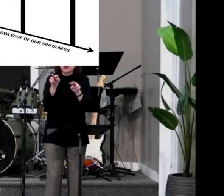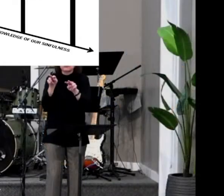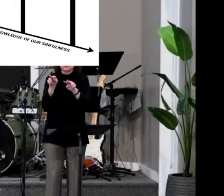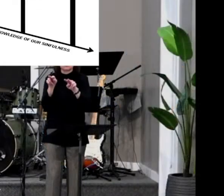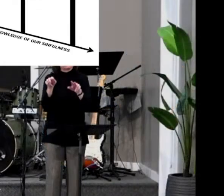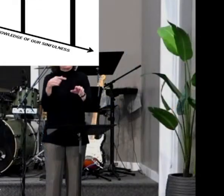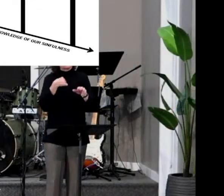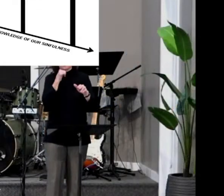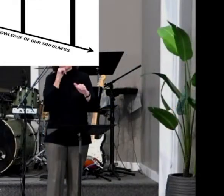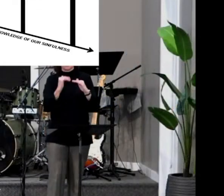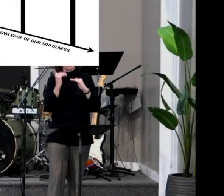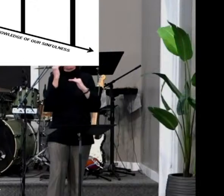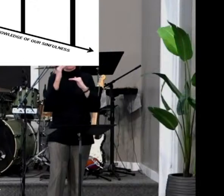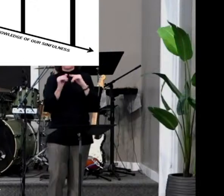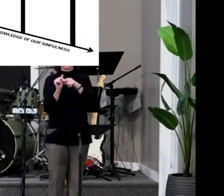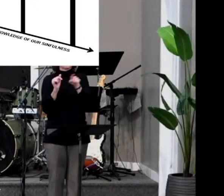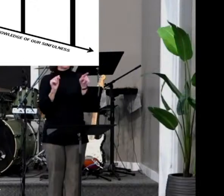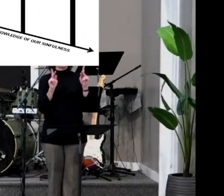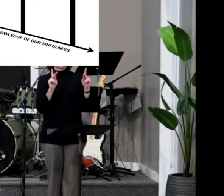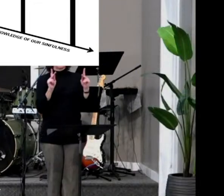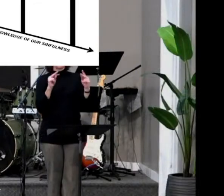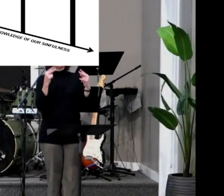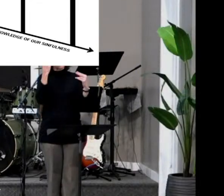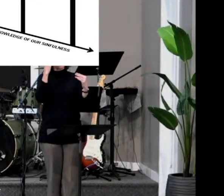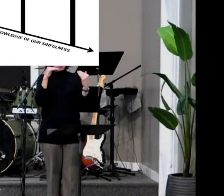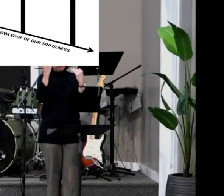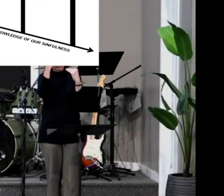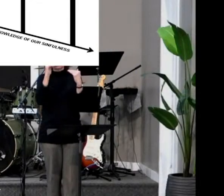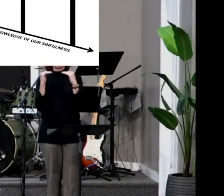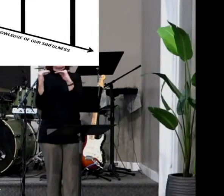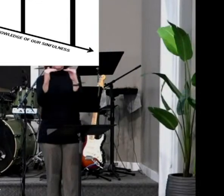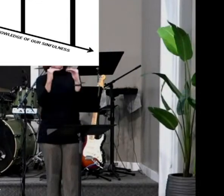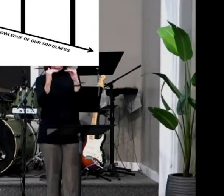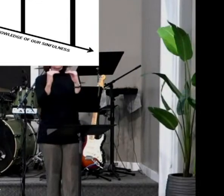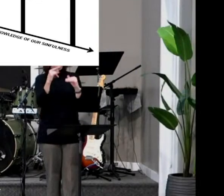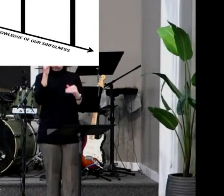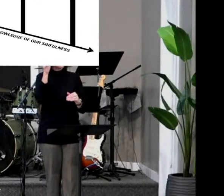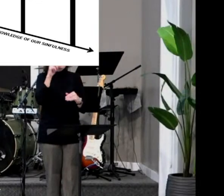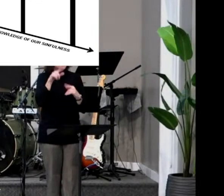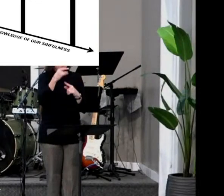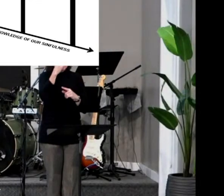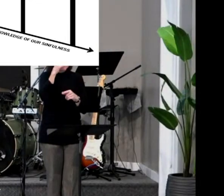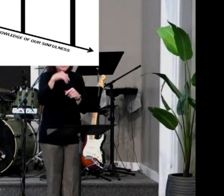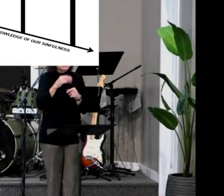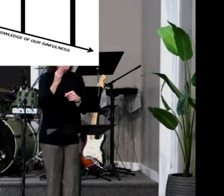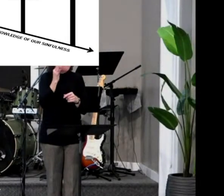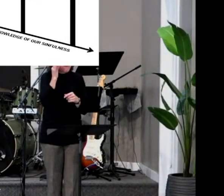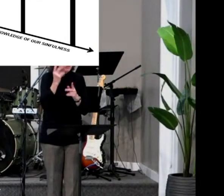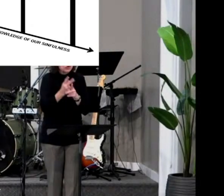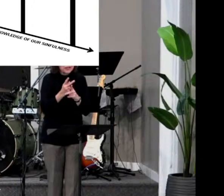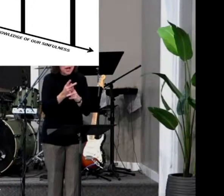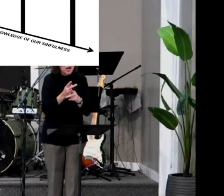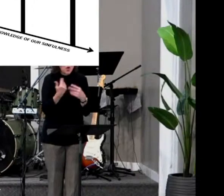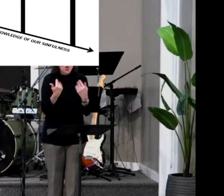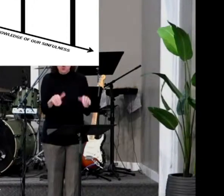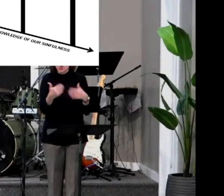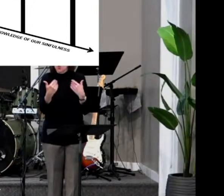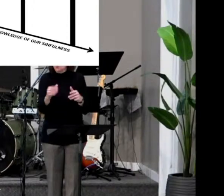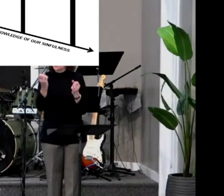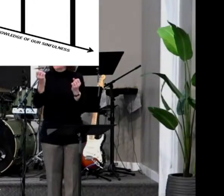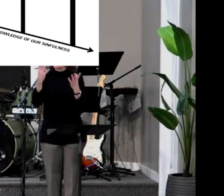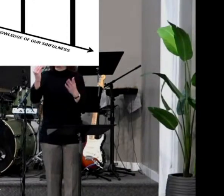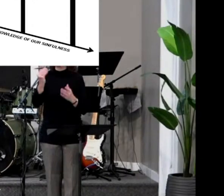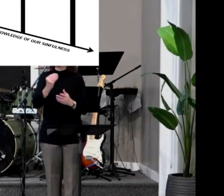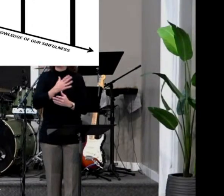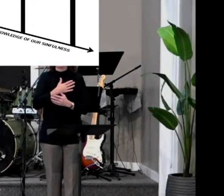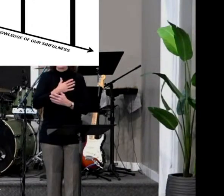better. As we hear the devastating stories of these kids in foster care, and we think, oh my goodness, how much grace have I been